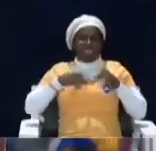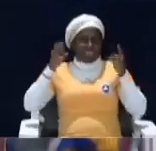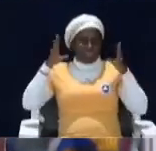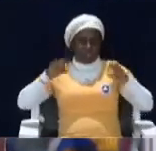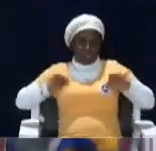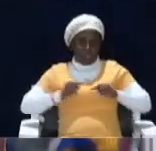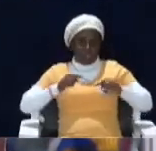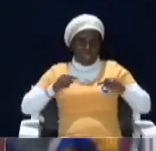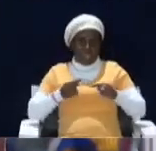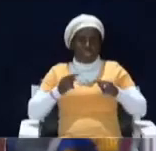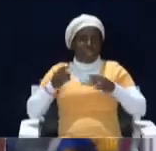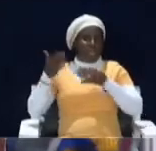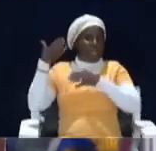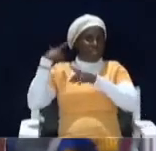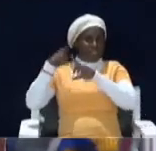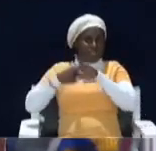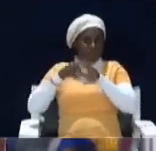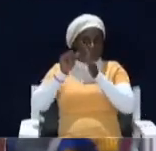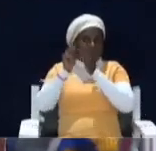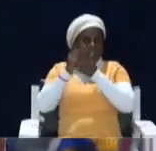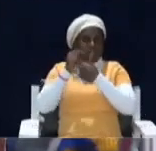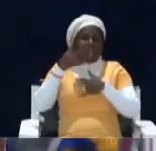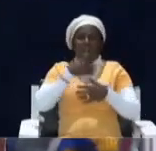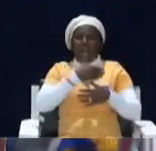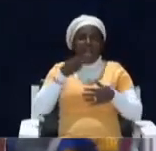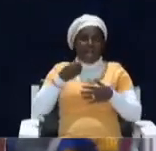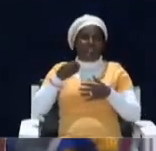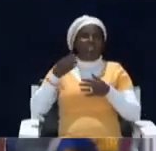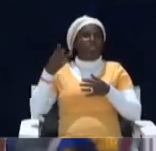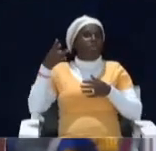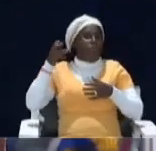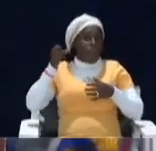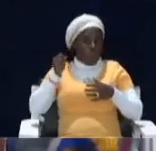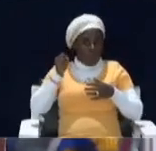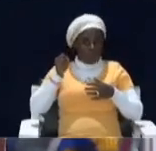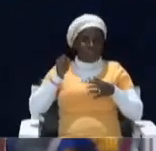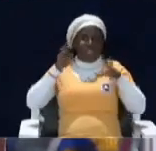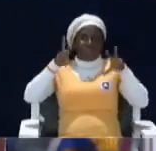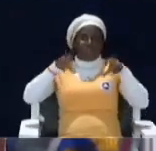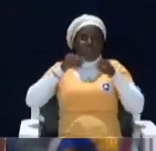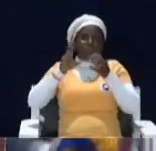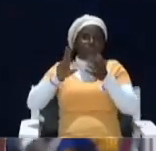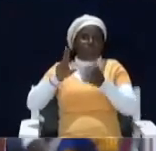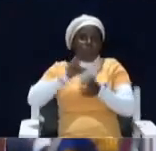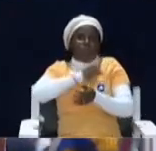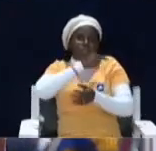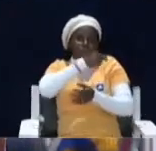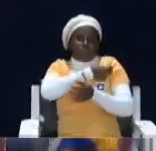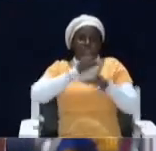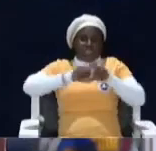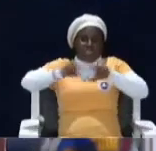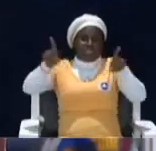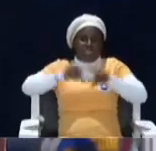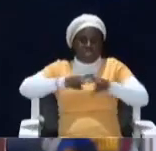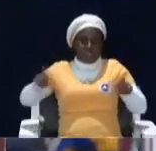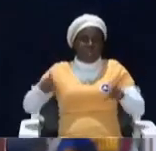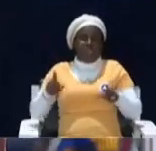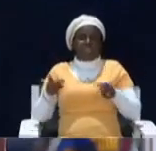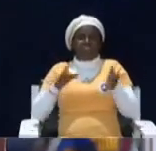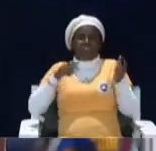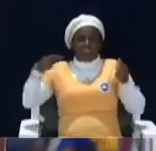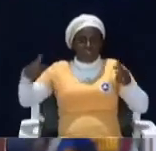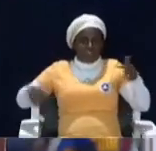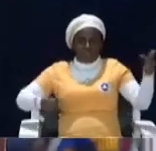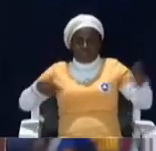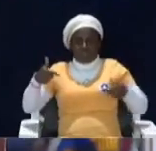month, August, and was admitted via emergency. Despite all the different pain medication she